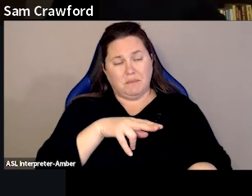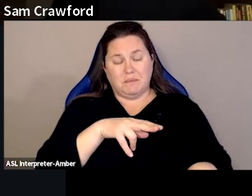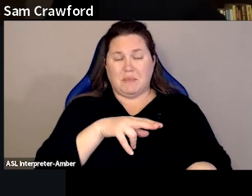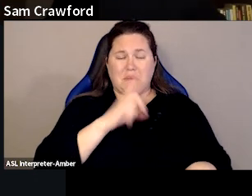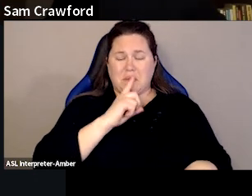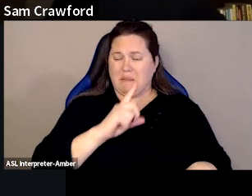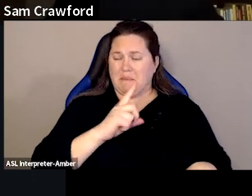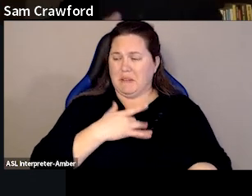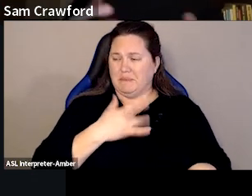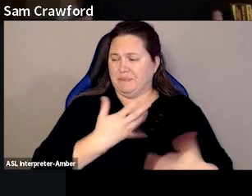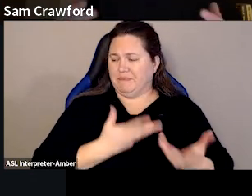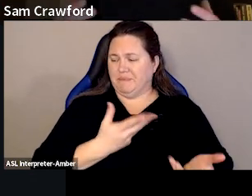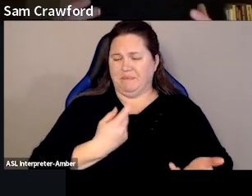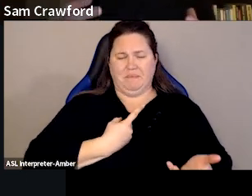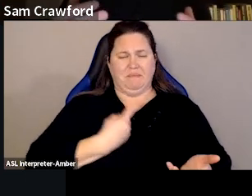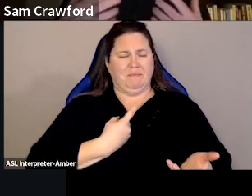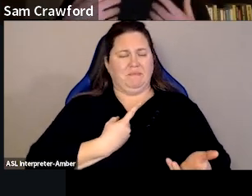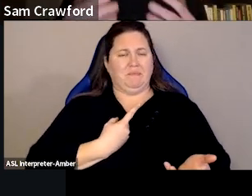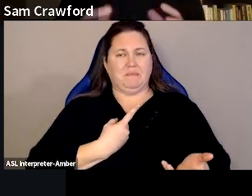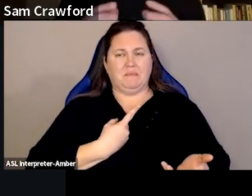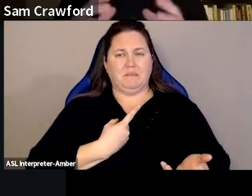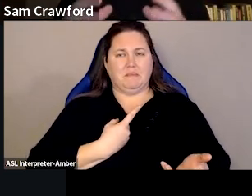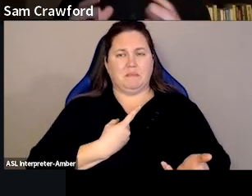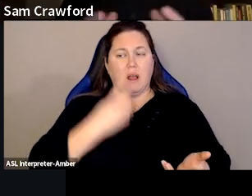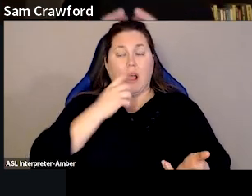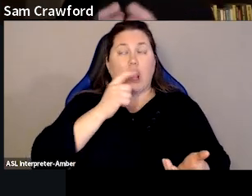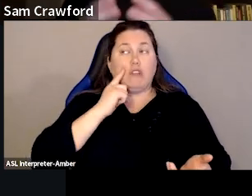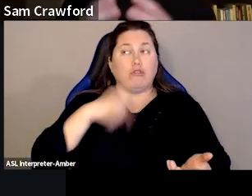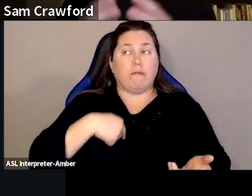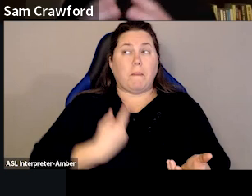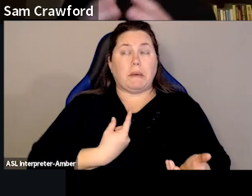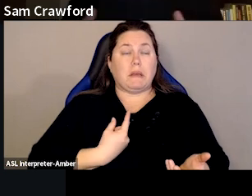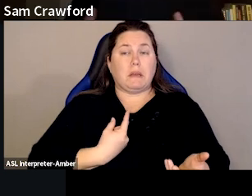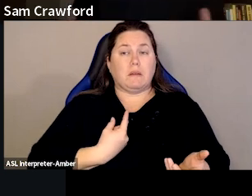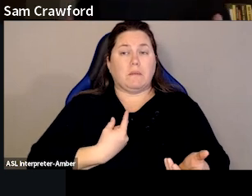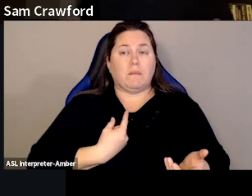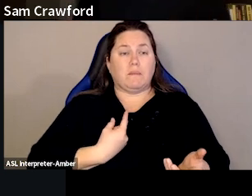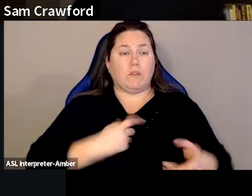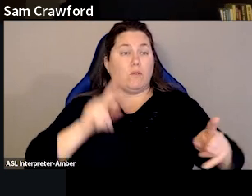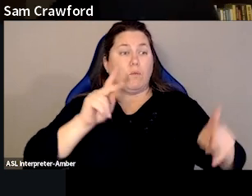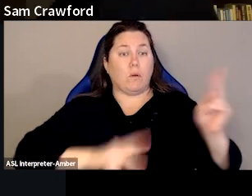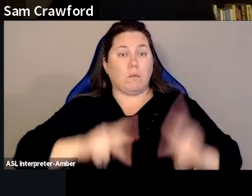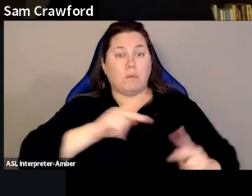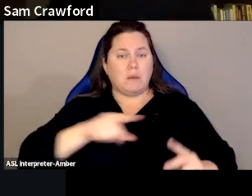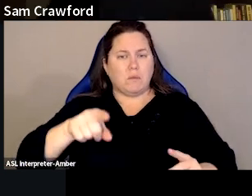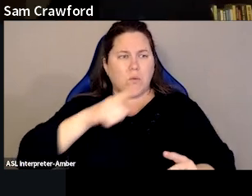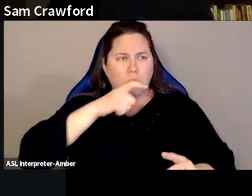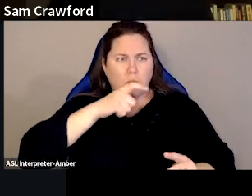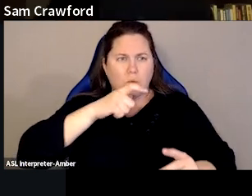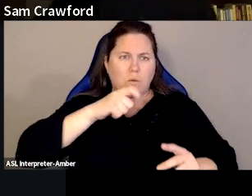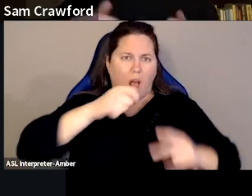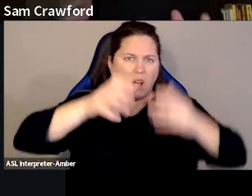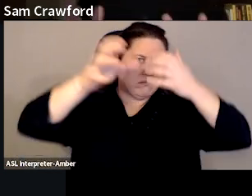honest. And I find it alienating, not just for me, but for people who don't live and breathe a specific topic.